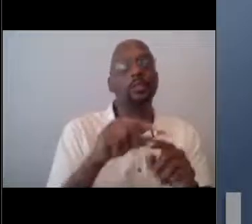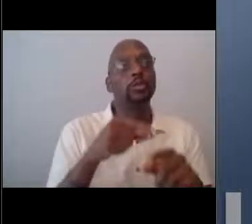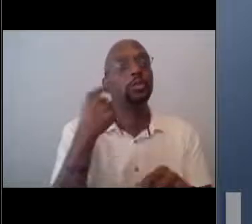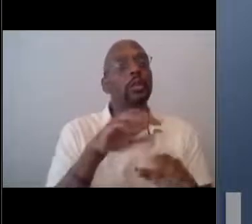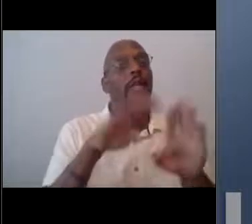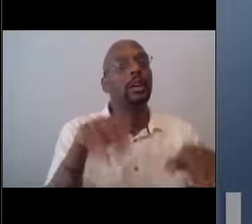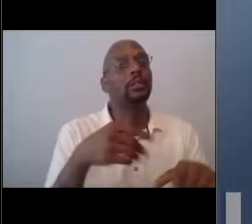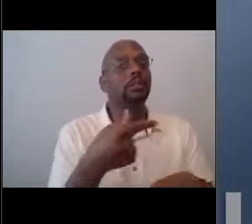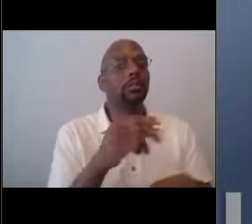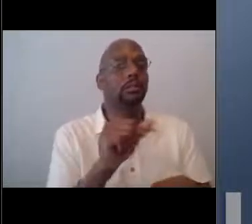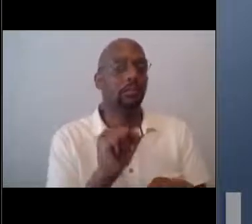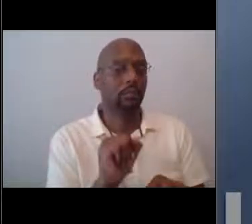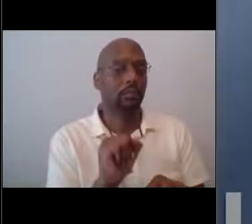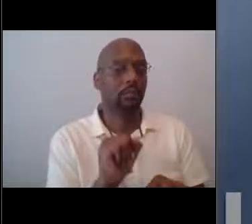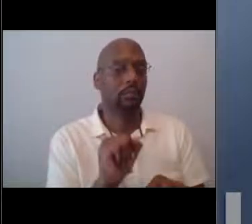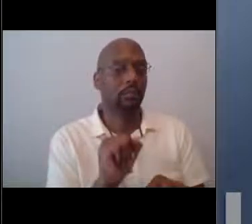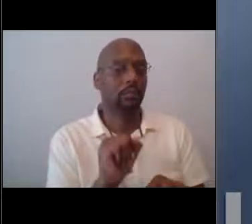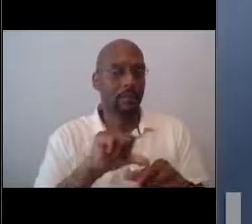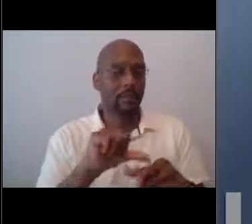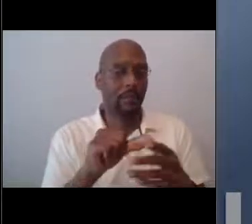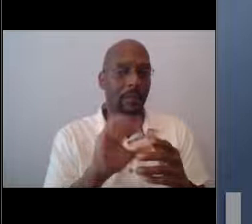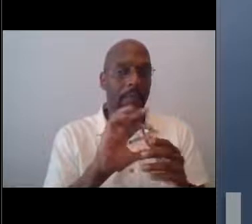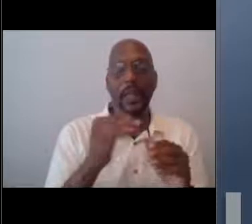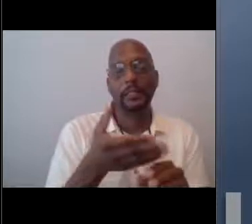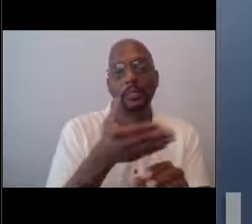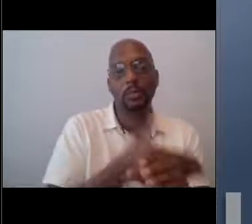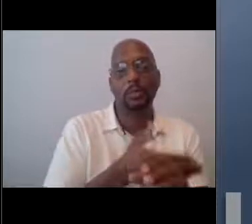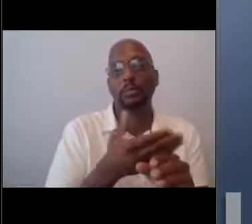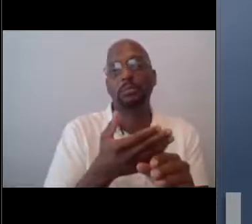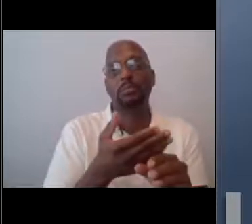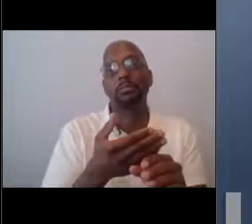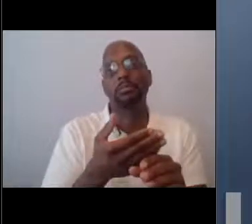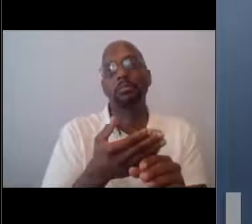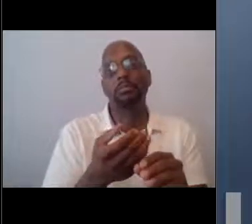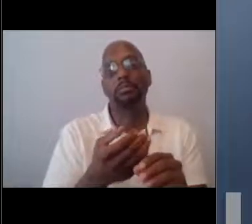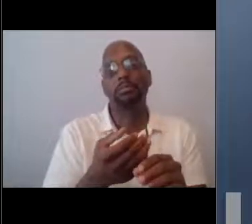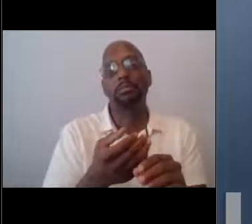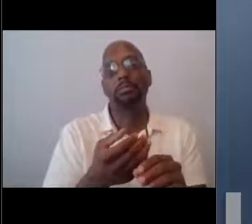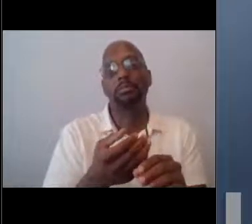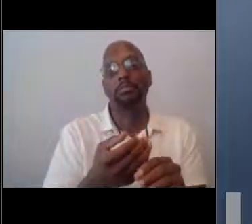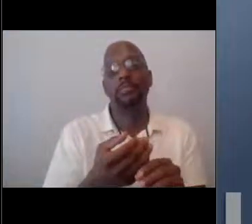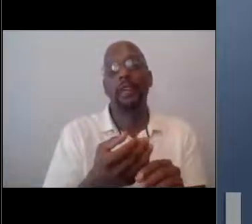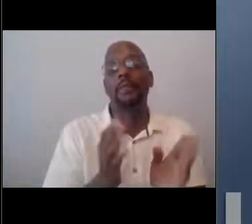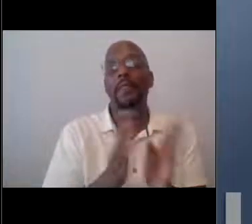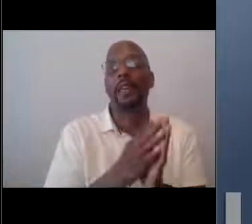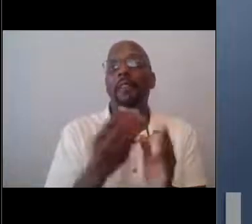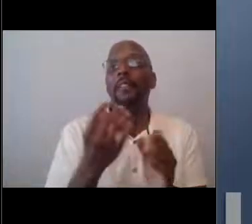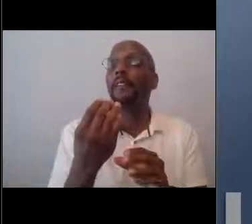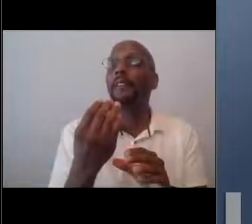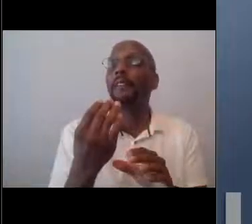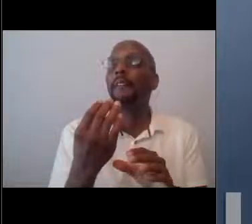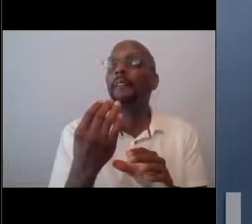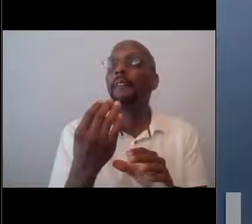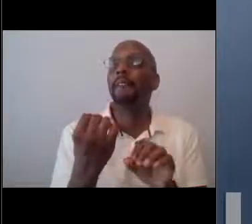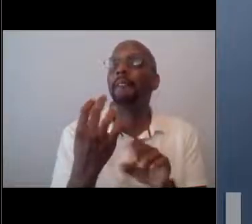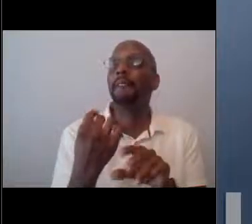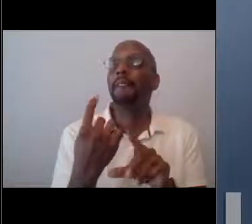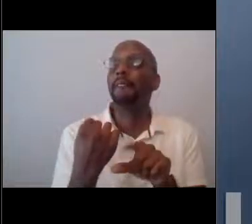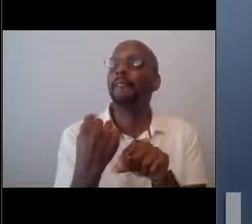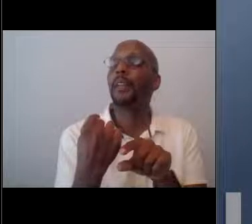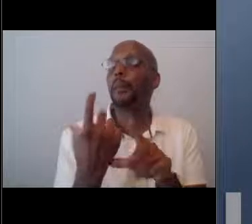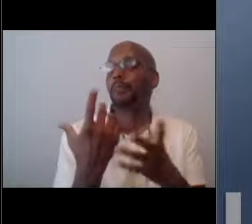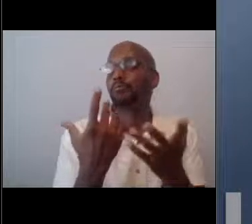as electrification continues to increase in our state, as well as requesting feedback on which types of actions, when